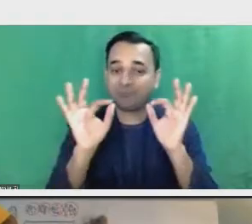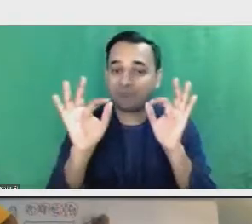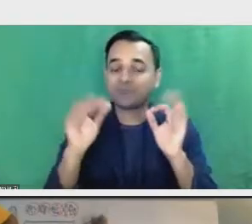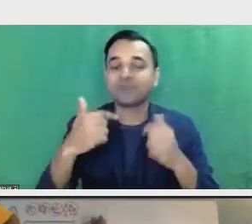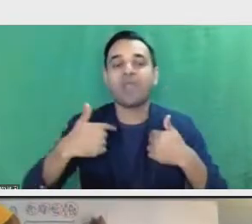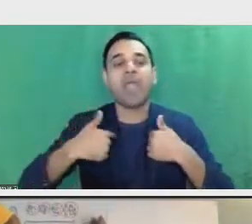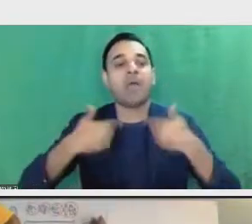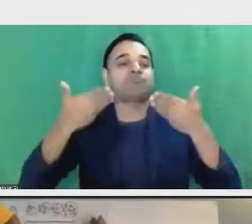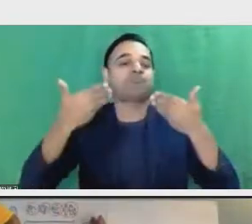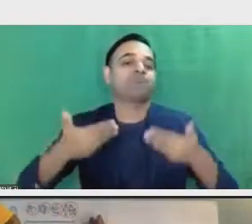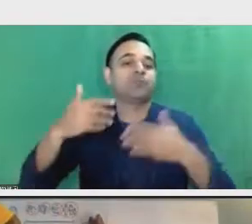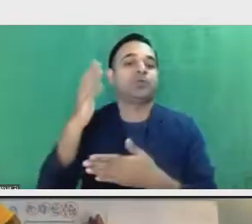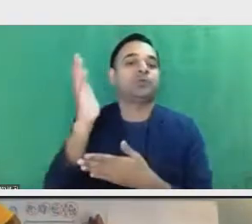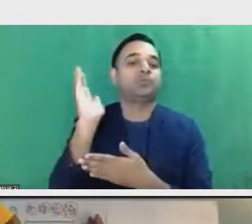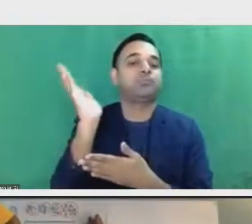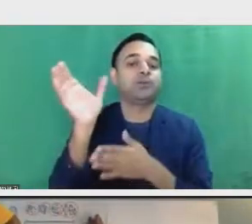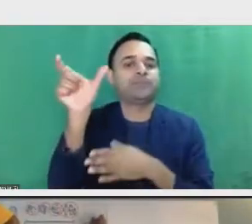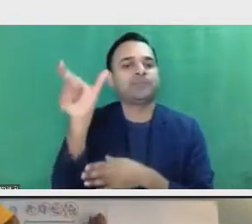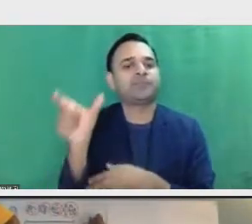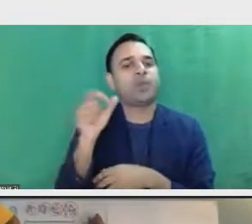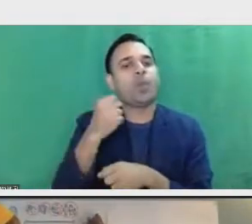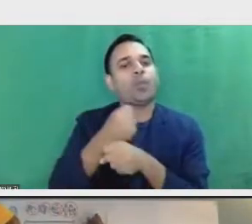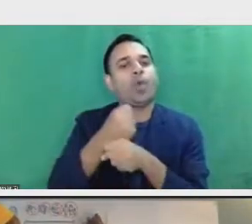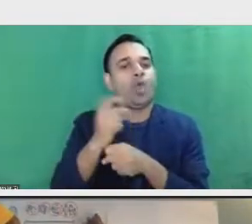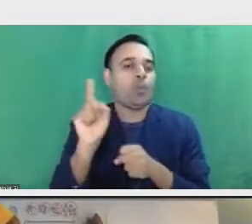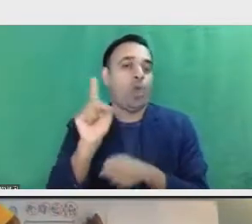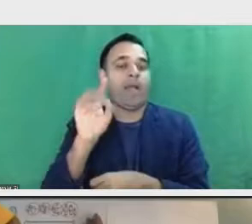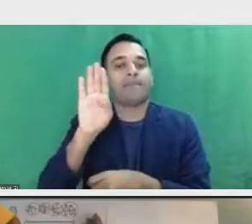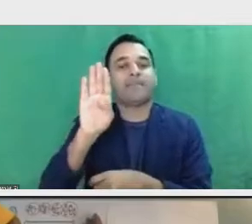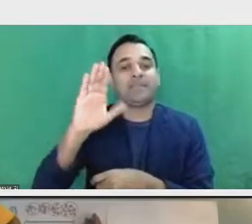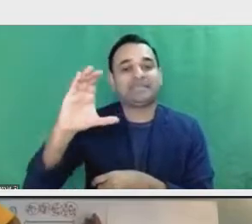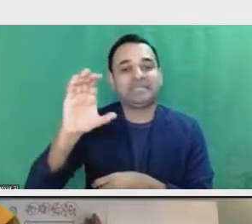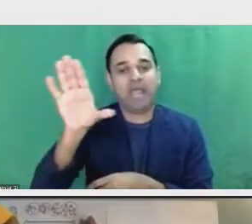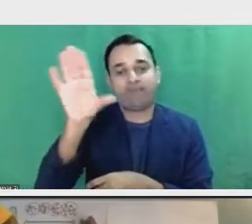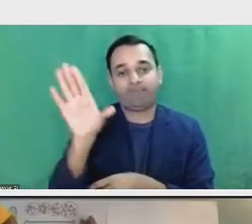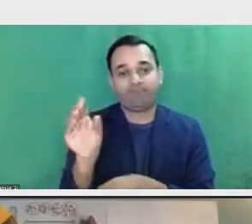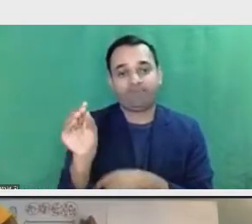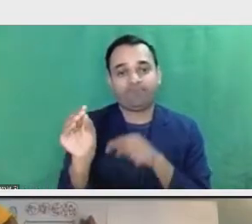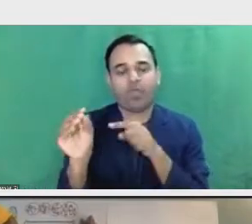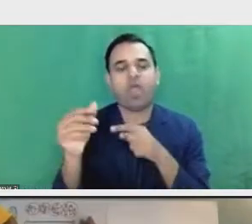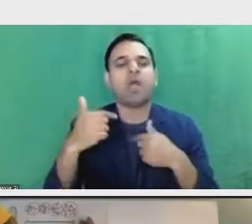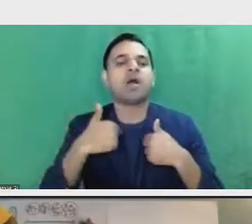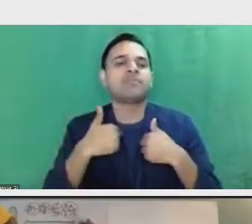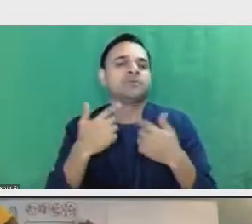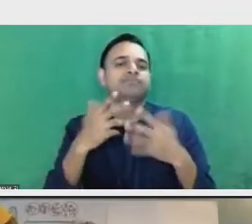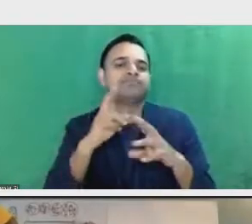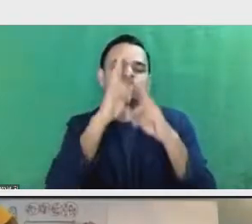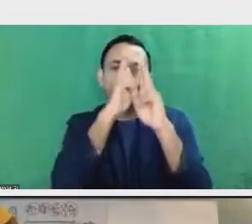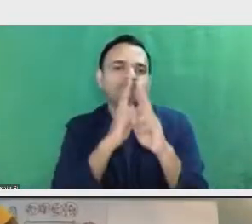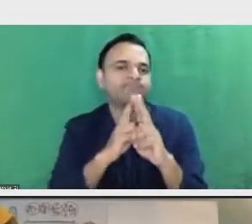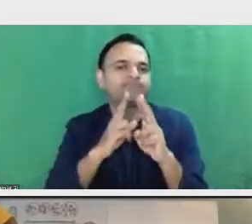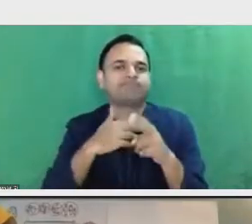absolutely honored to moderate this session. The discussion will be divided into two parts. First of all, we'll start off